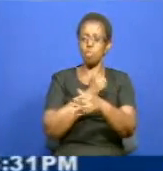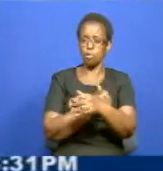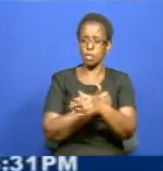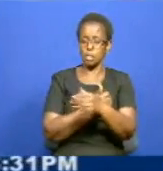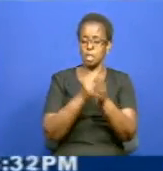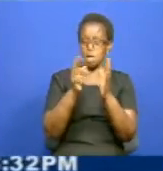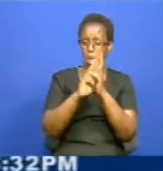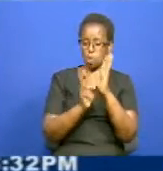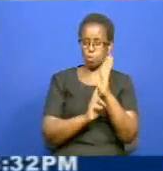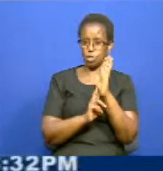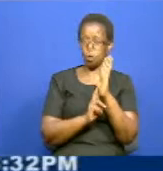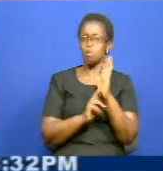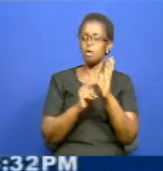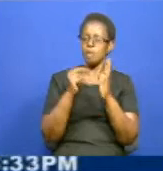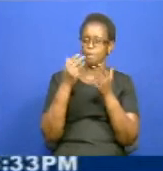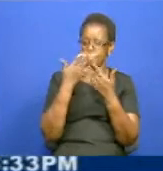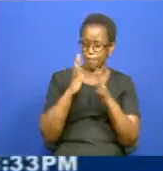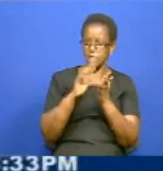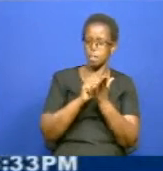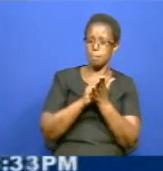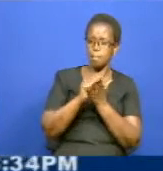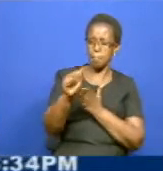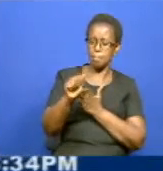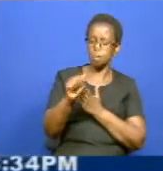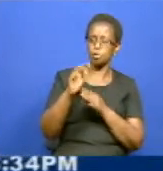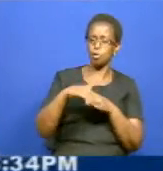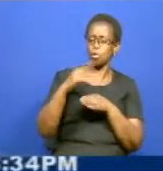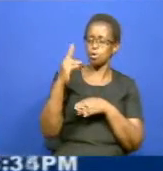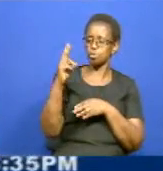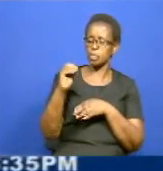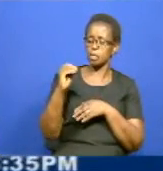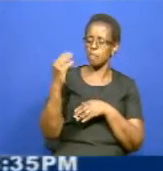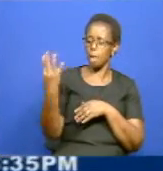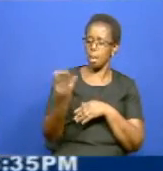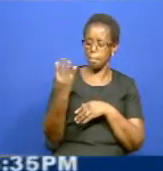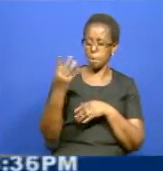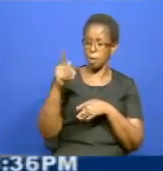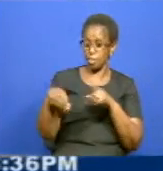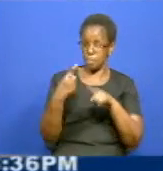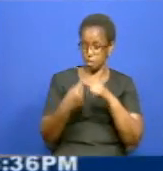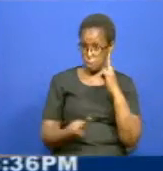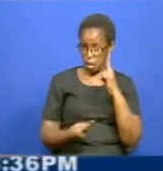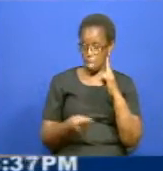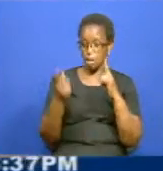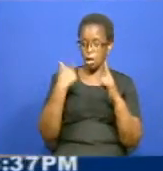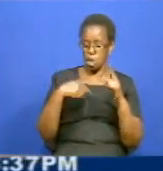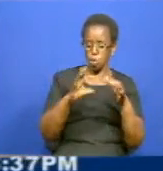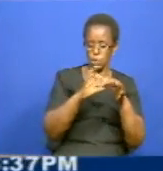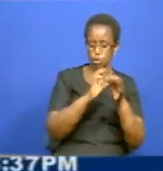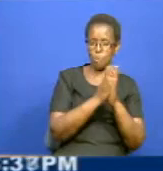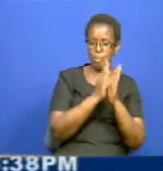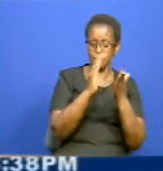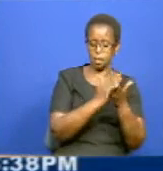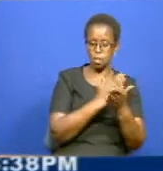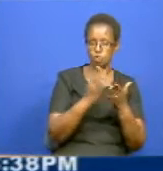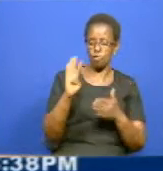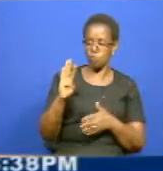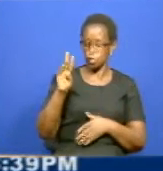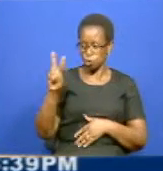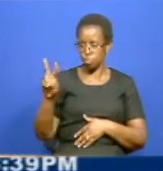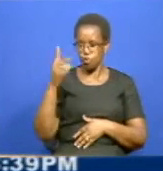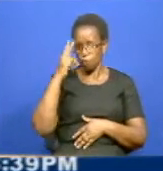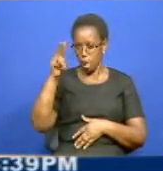were published in the Kenya Gazette of the 20th of April 2020, pursuant to Section 42 of the